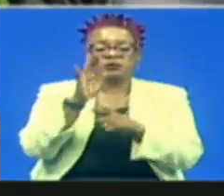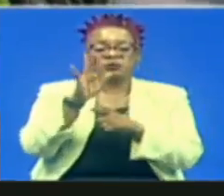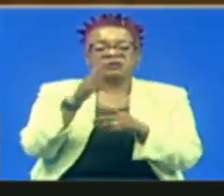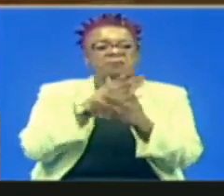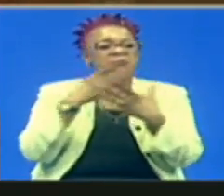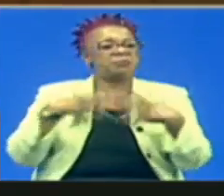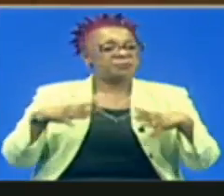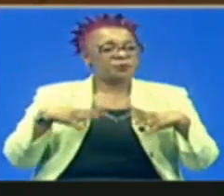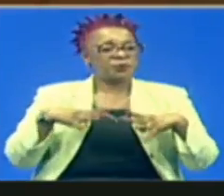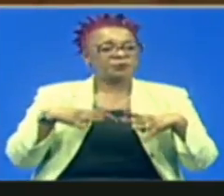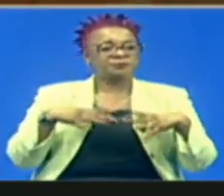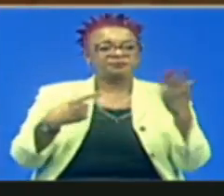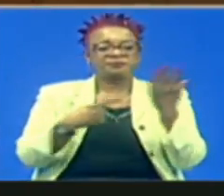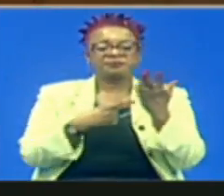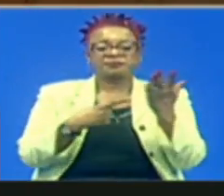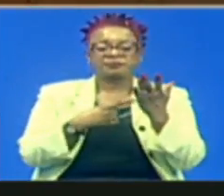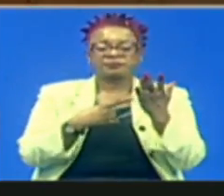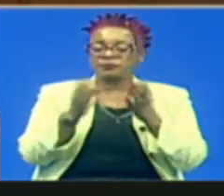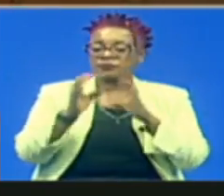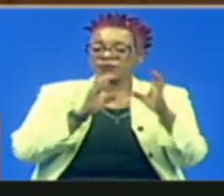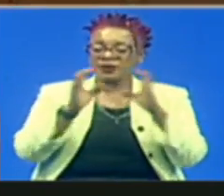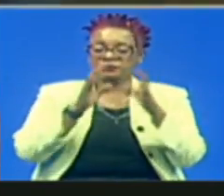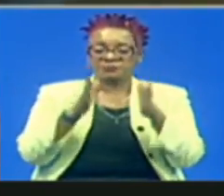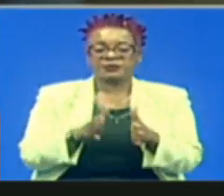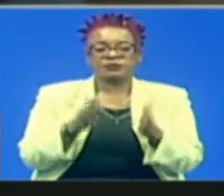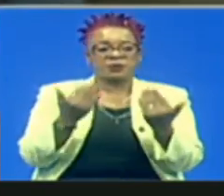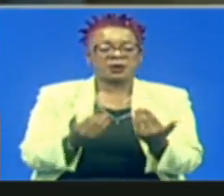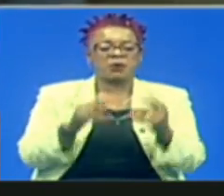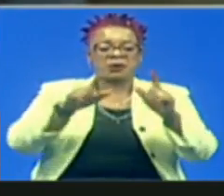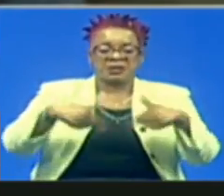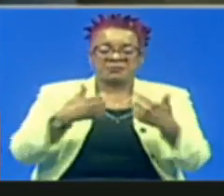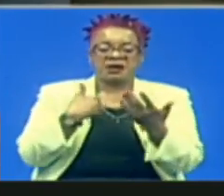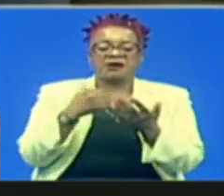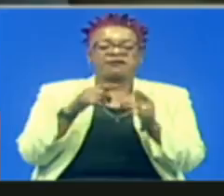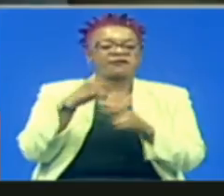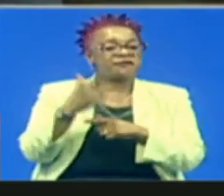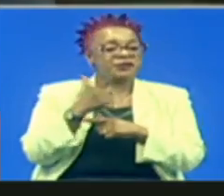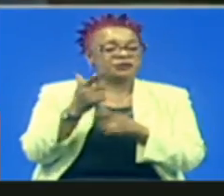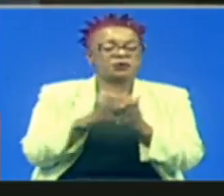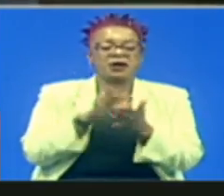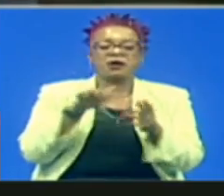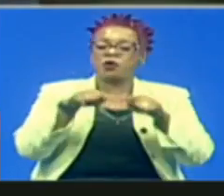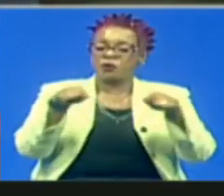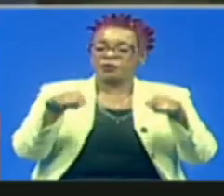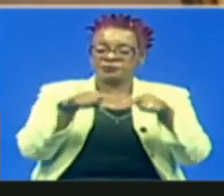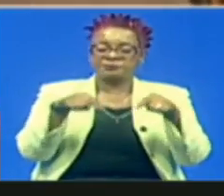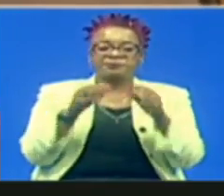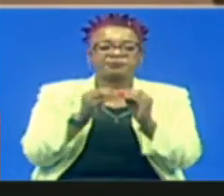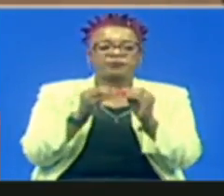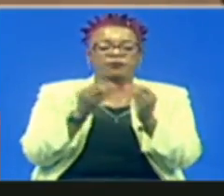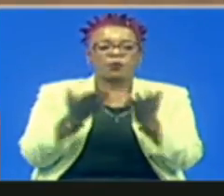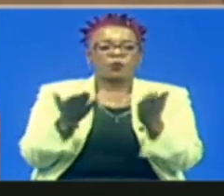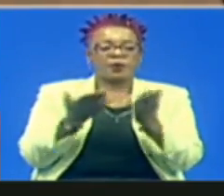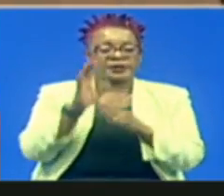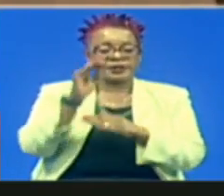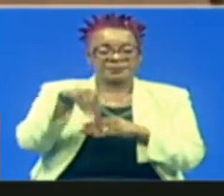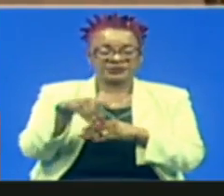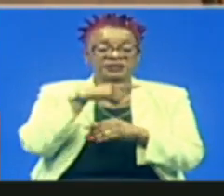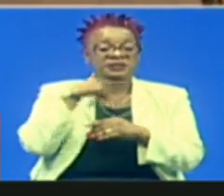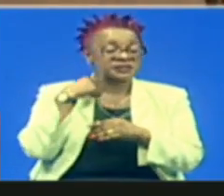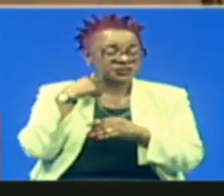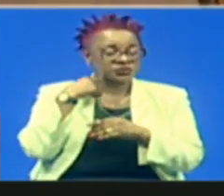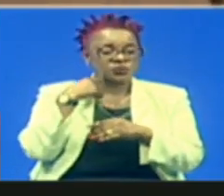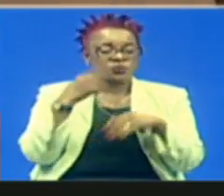digital communications director at State House Dennis Itumbi now claims he had video and audio recordings of the meeting where the DP's assassination